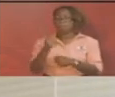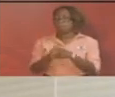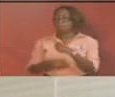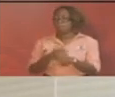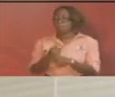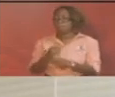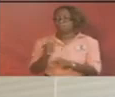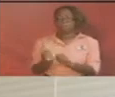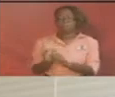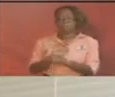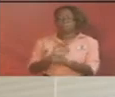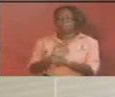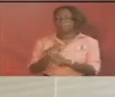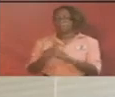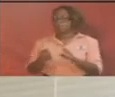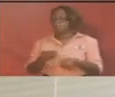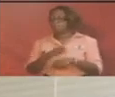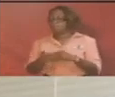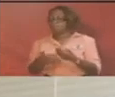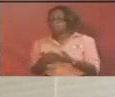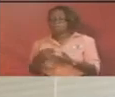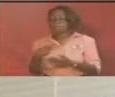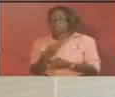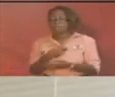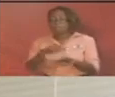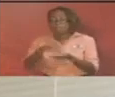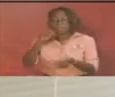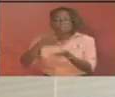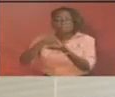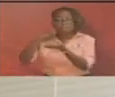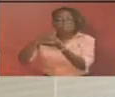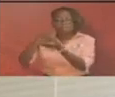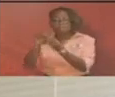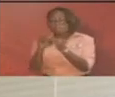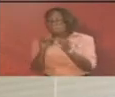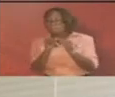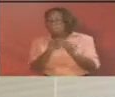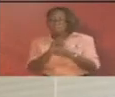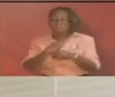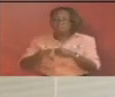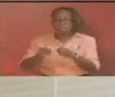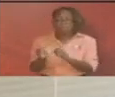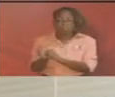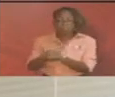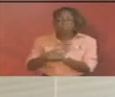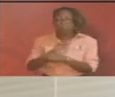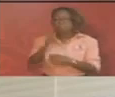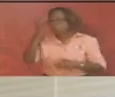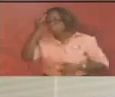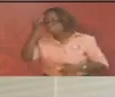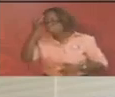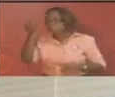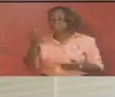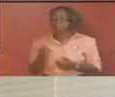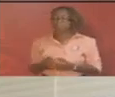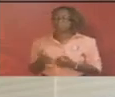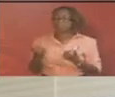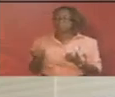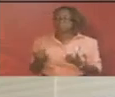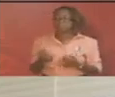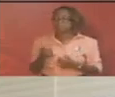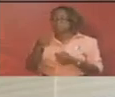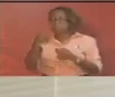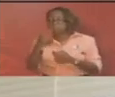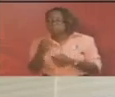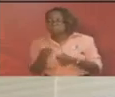learning about the behavior of this new disease. Now, I looked at a new study that investigated the relationship between COVID-19 and